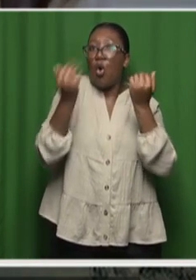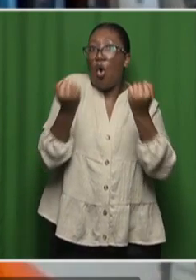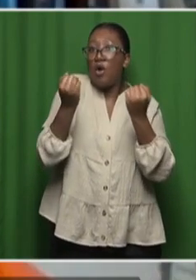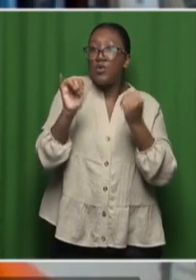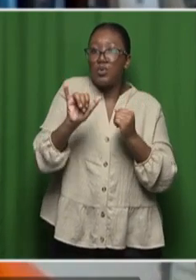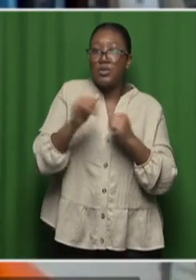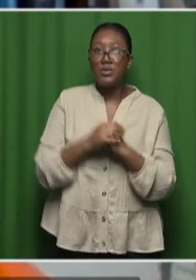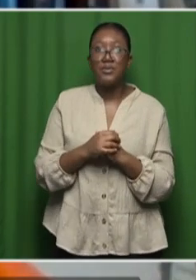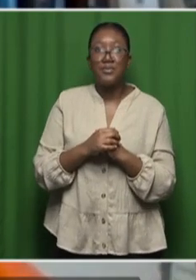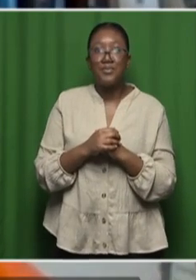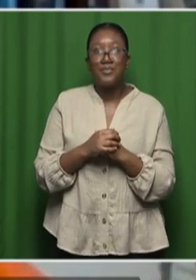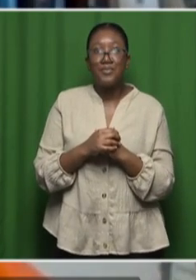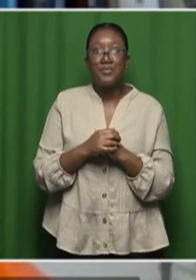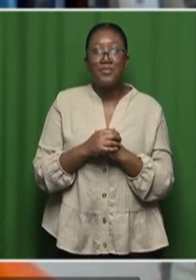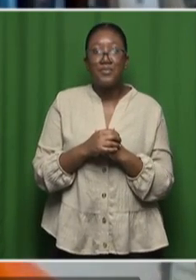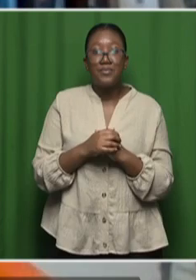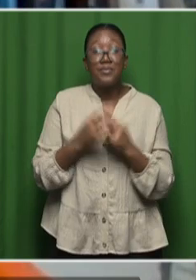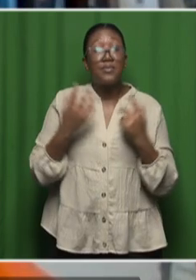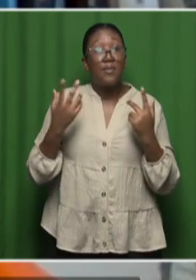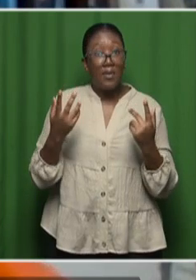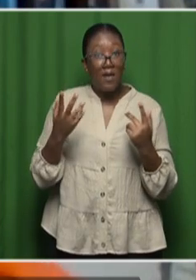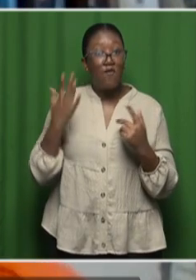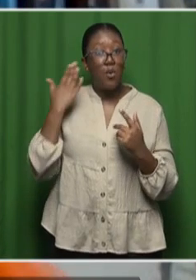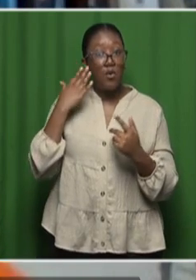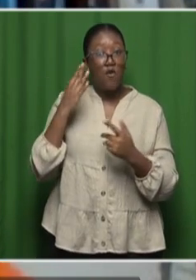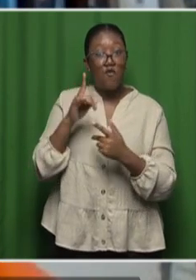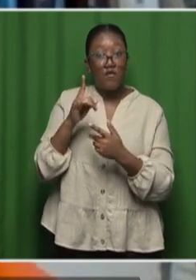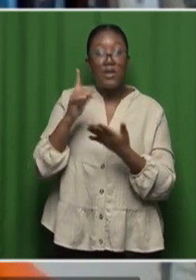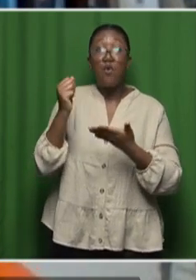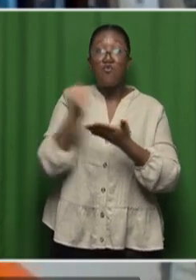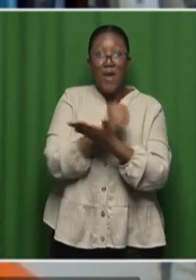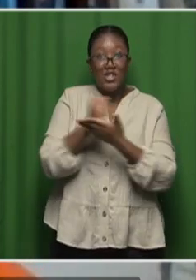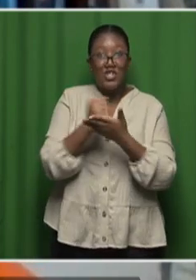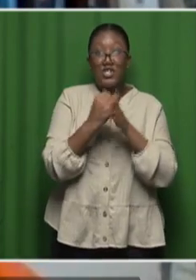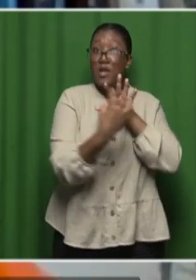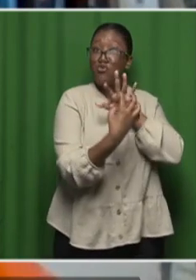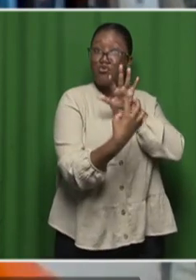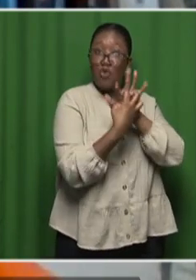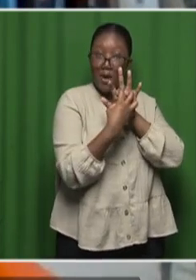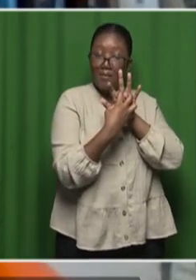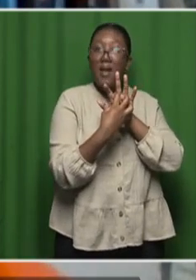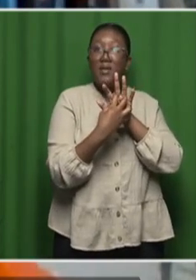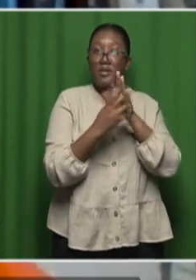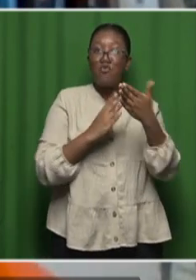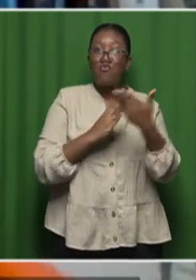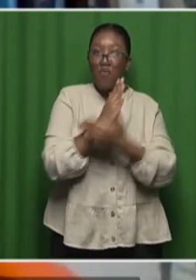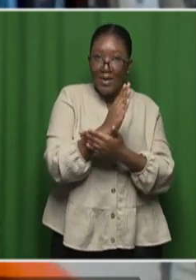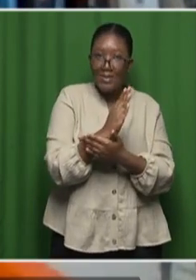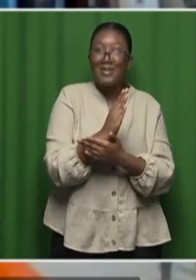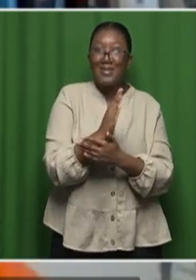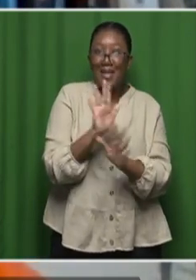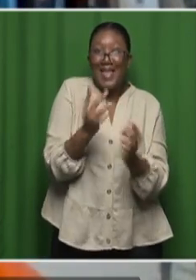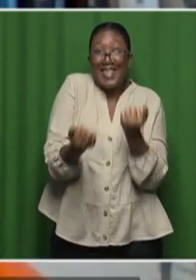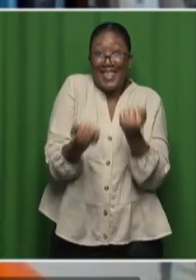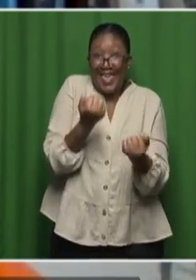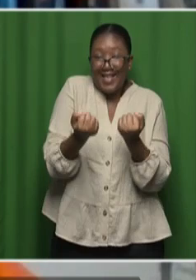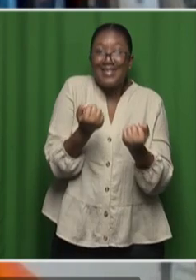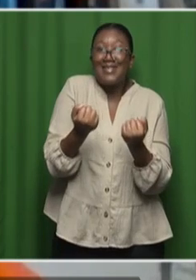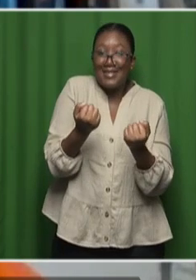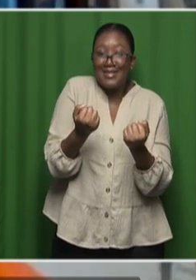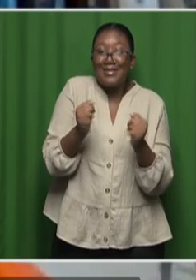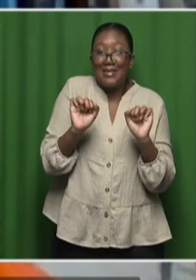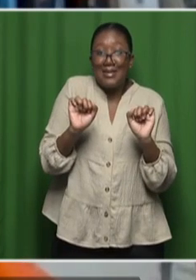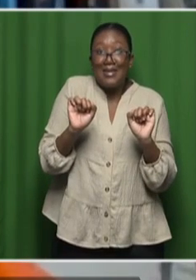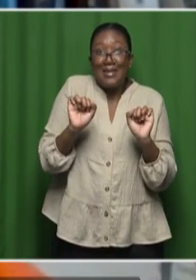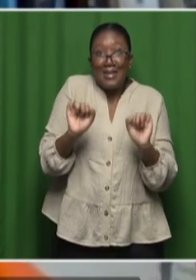Look, typically, if there is a registered trademark and statutory trademark rights that are brought into the mix, into the court case